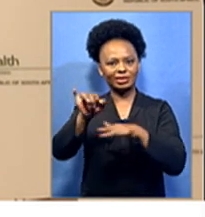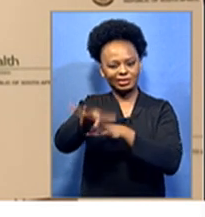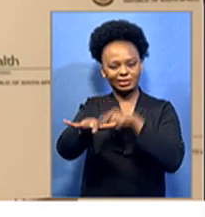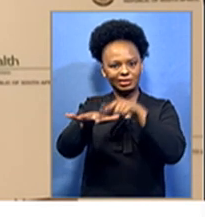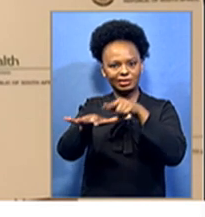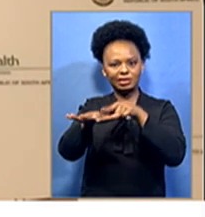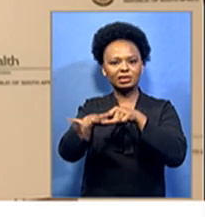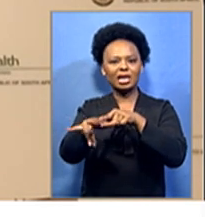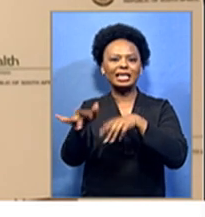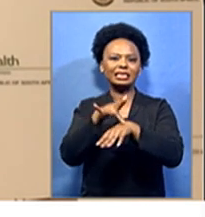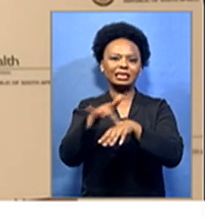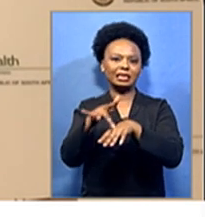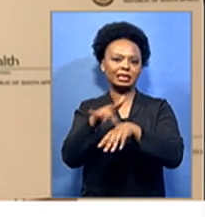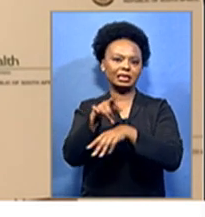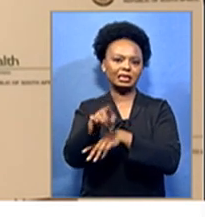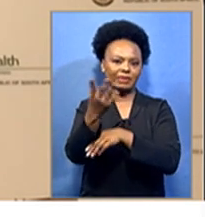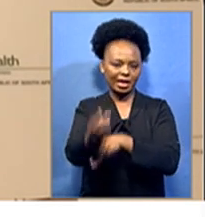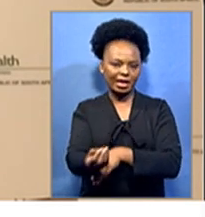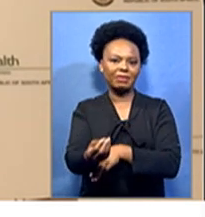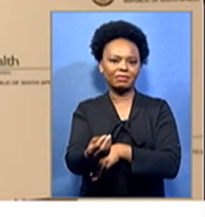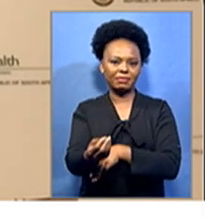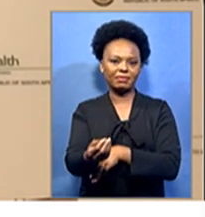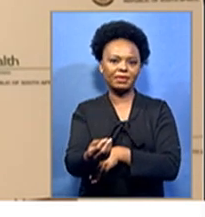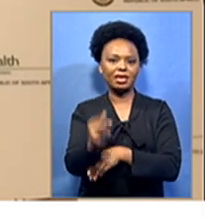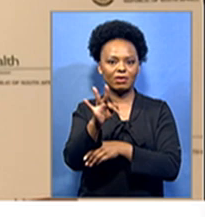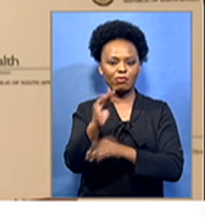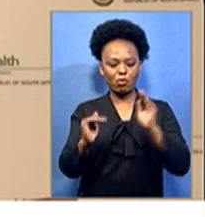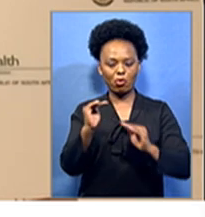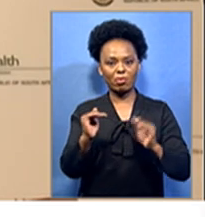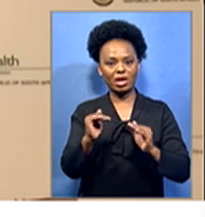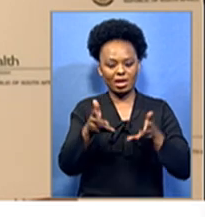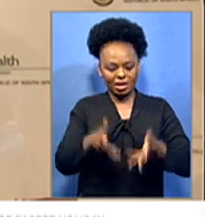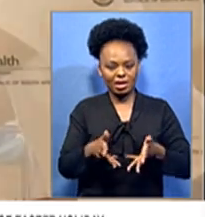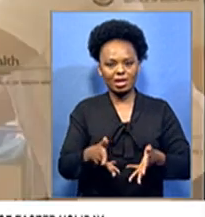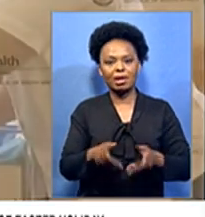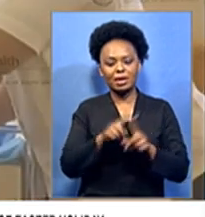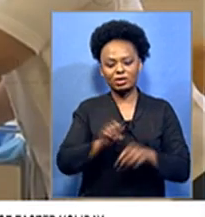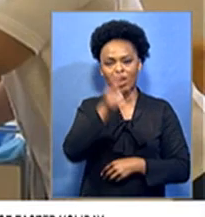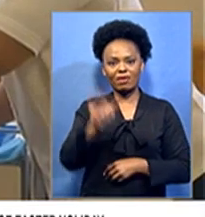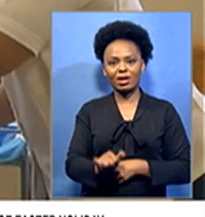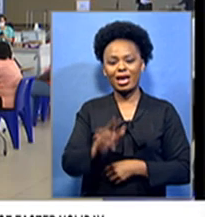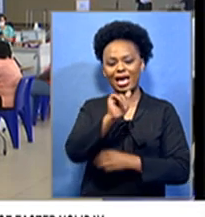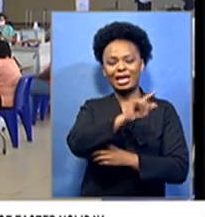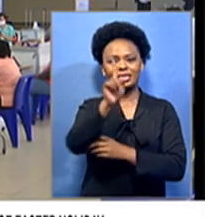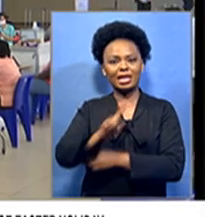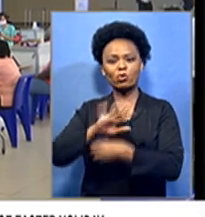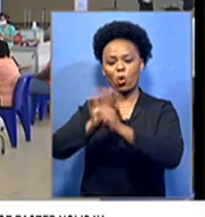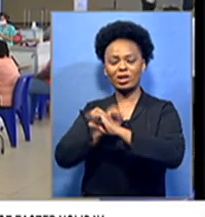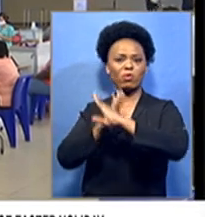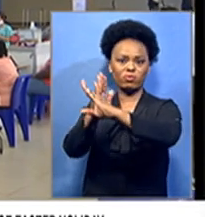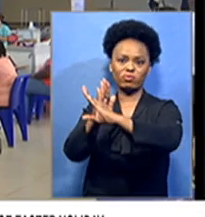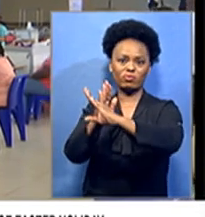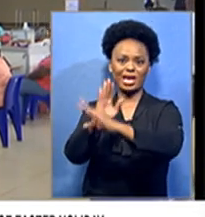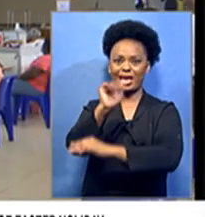sensitive to people who are immunized with AstraZeneca, not in South Africa. So we didn't have enough information to